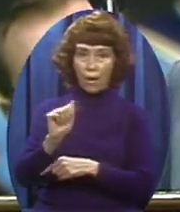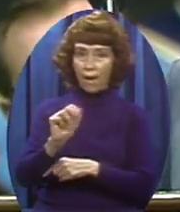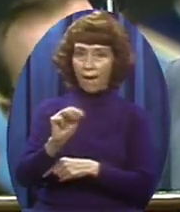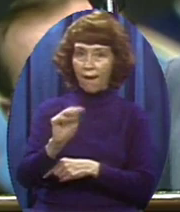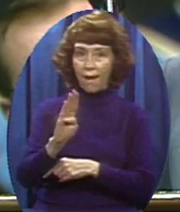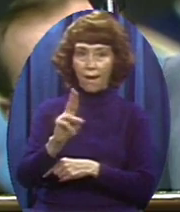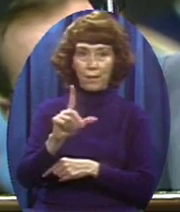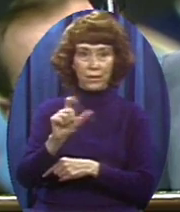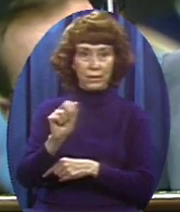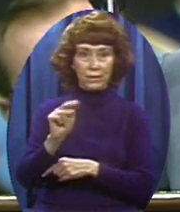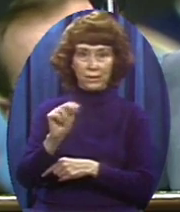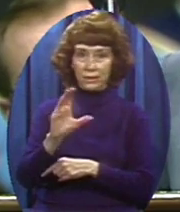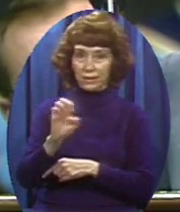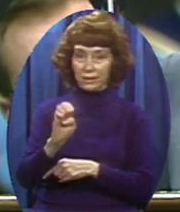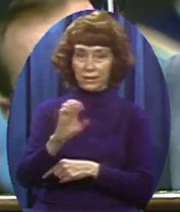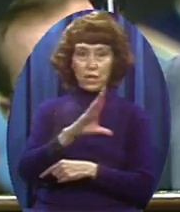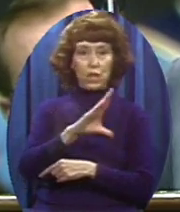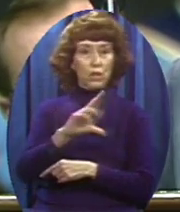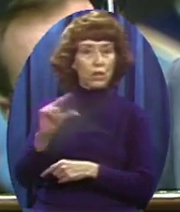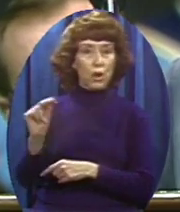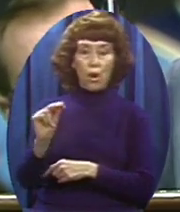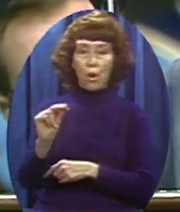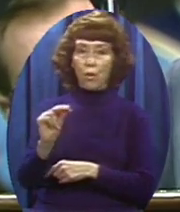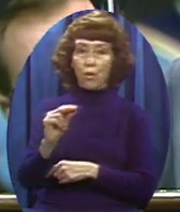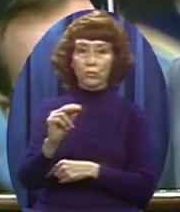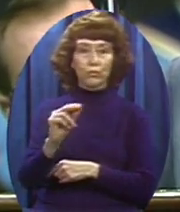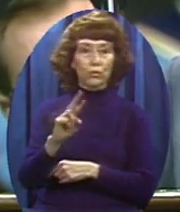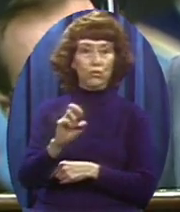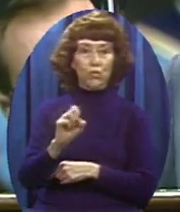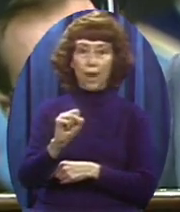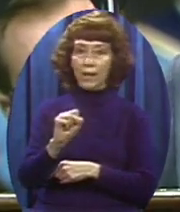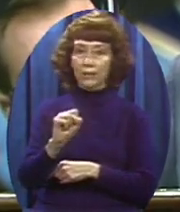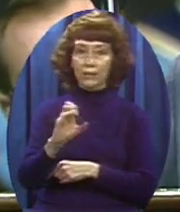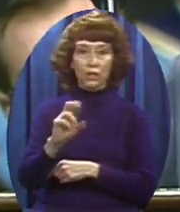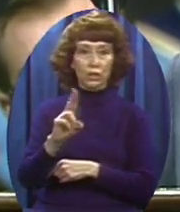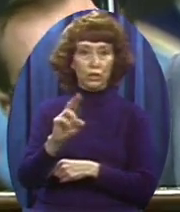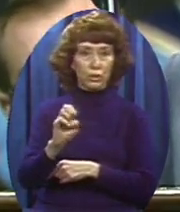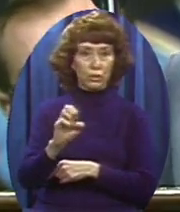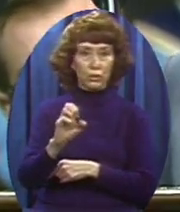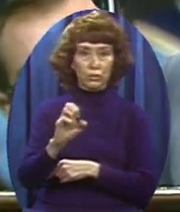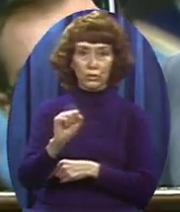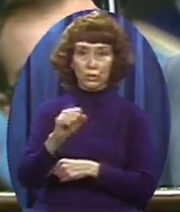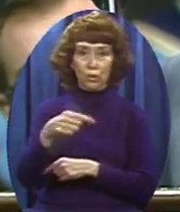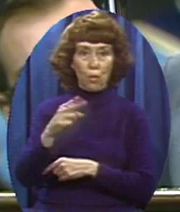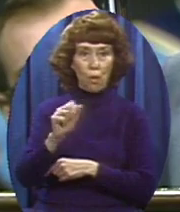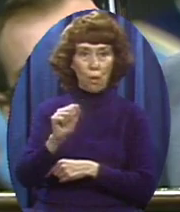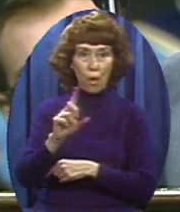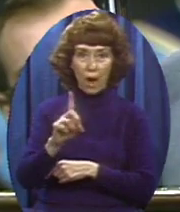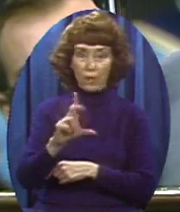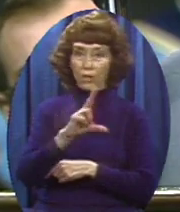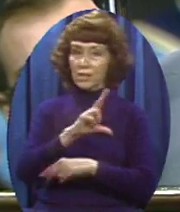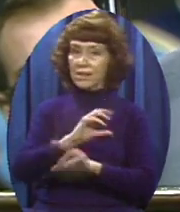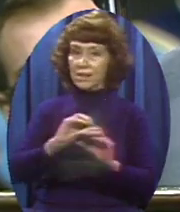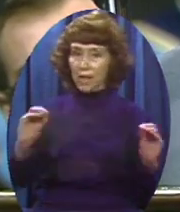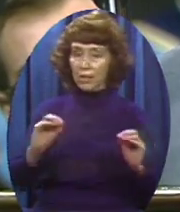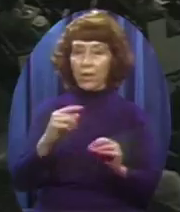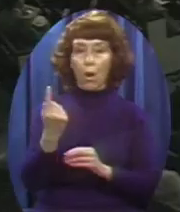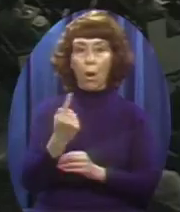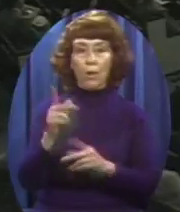rescue squads. There were not anything but just plain old people walking up and down the street at 2:30 in the